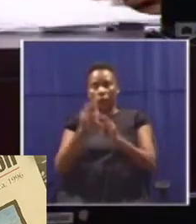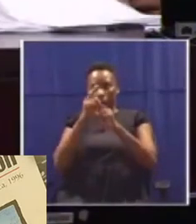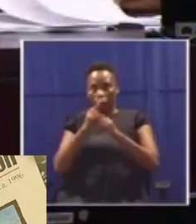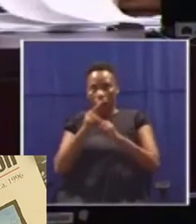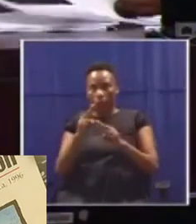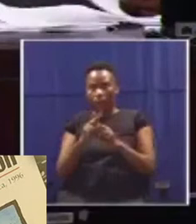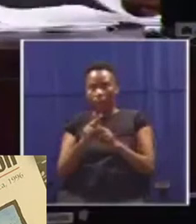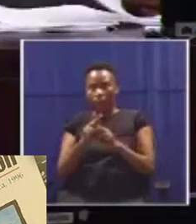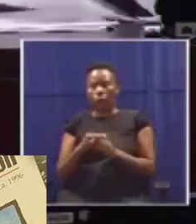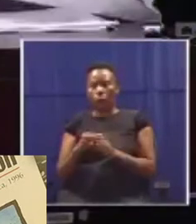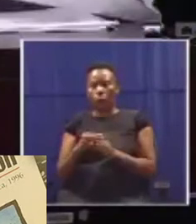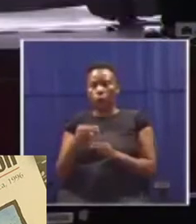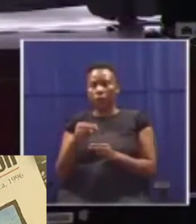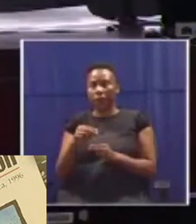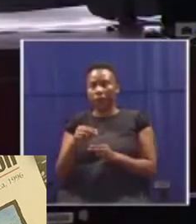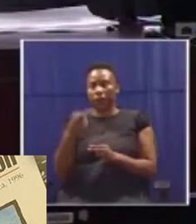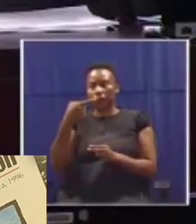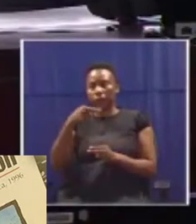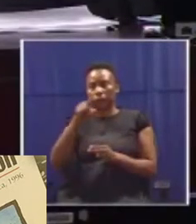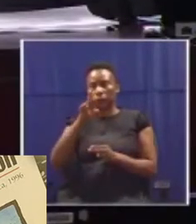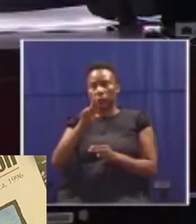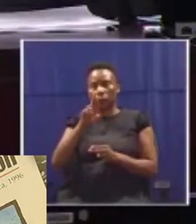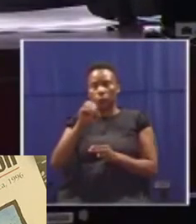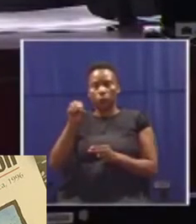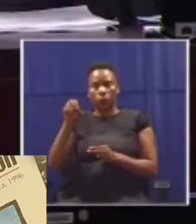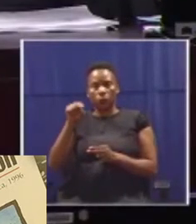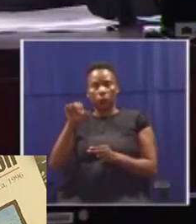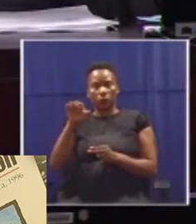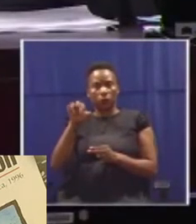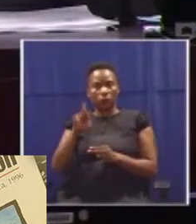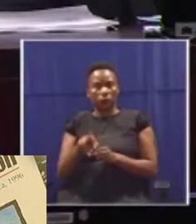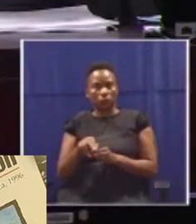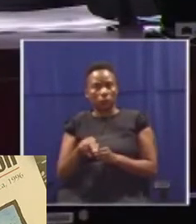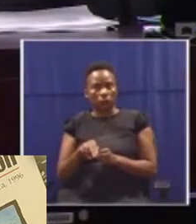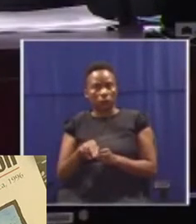Denner. I happen to do